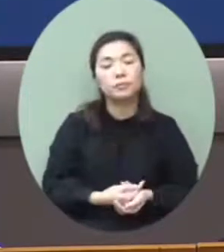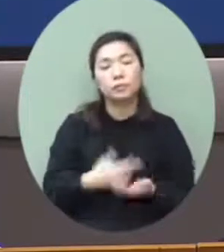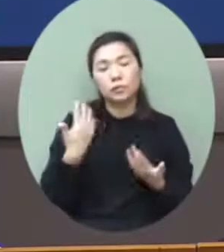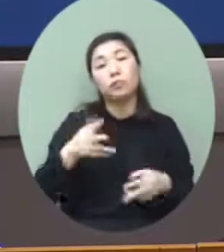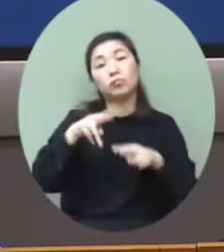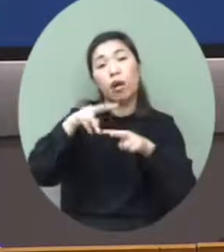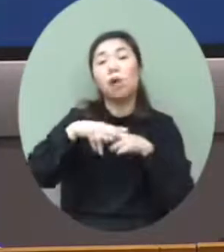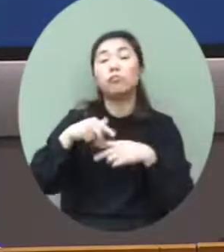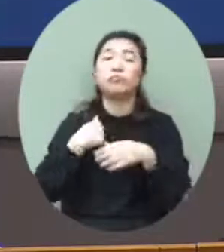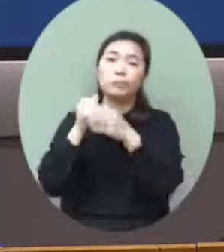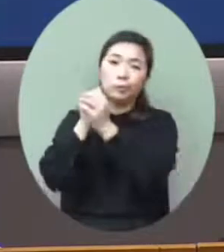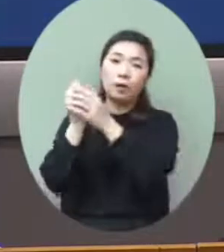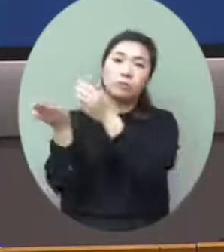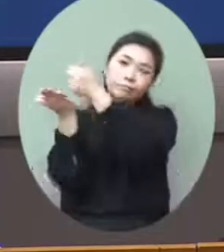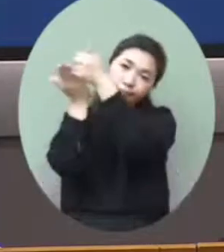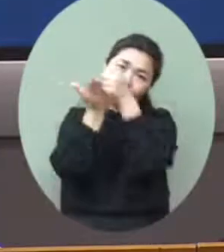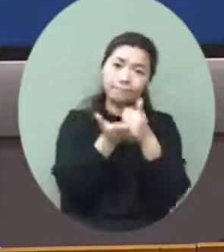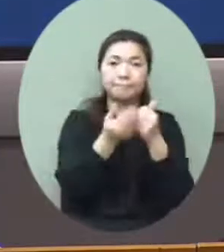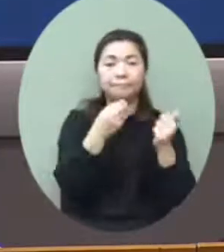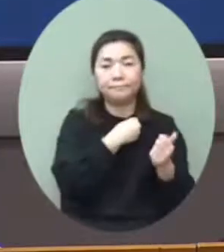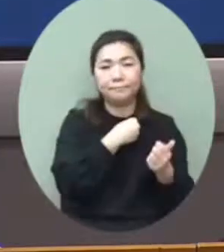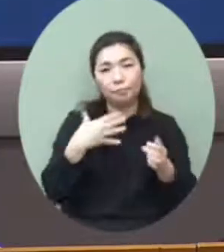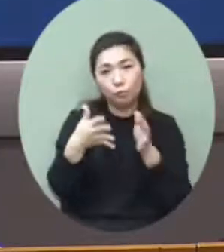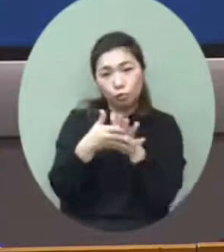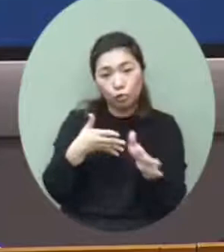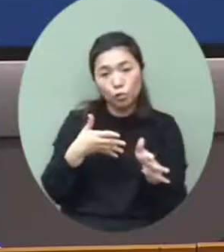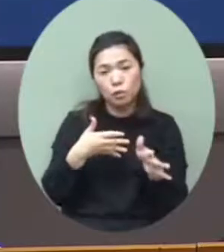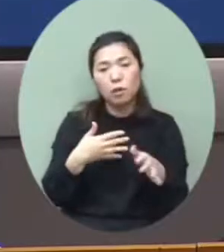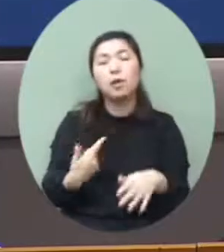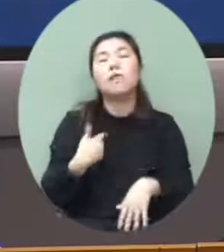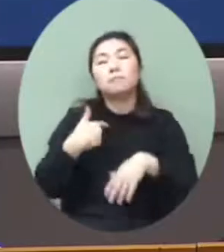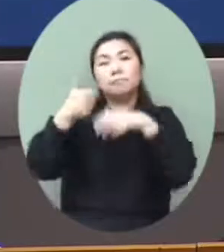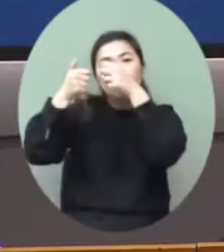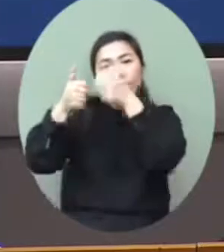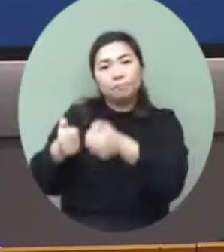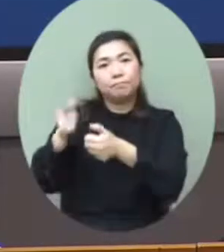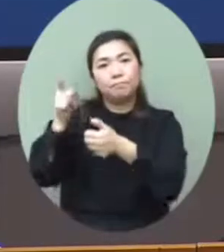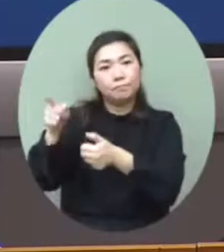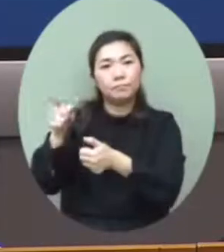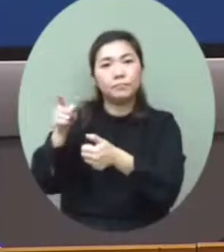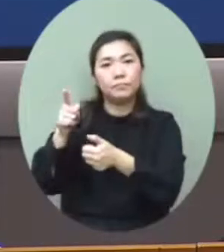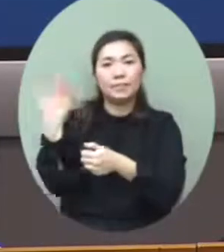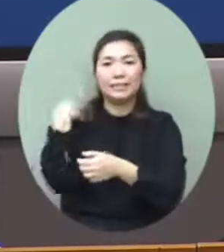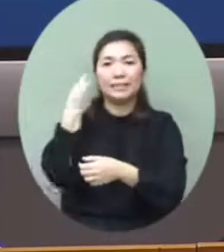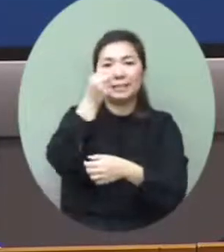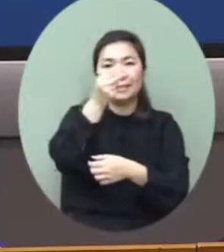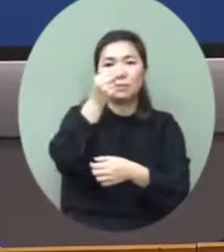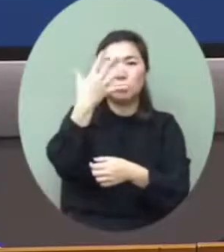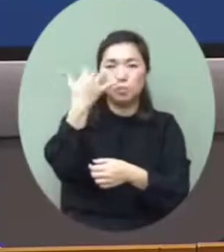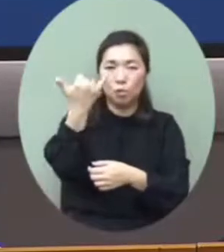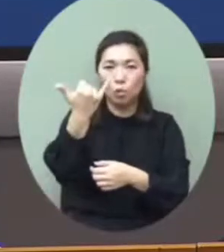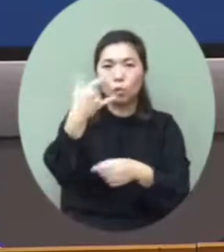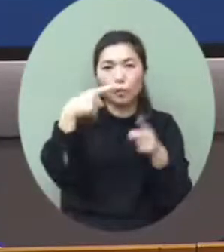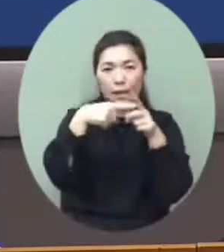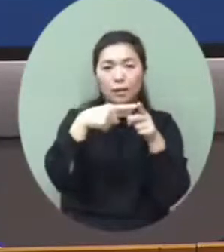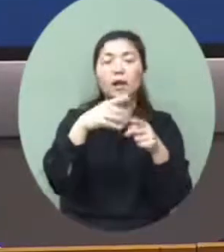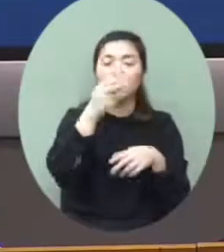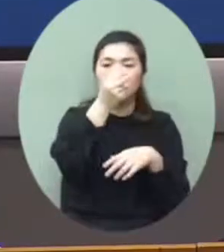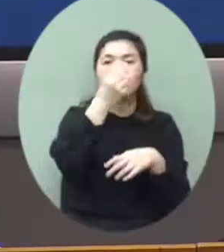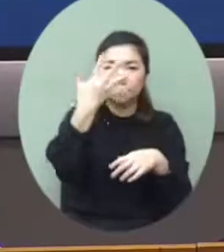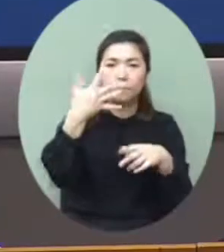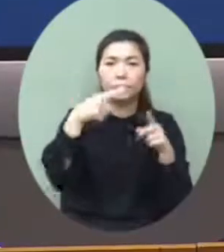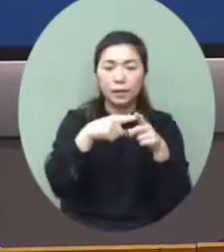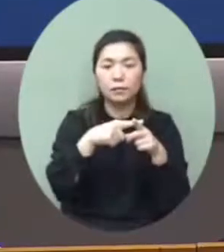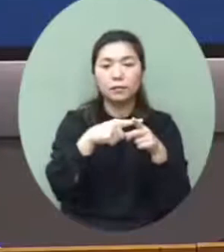more appropriate for treating serious cases, but then we didn't have enough personnel, and we're grateful to the